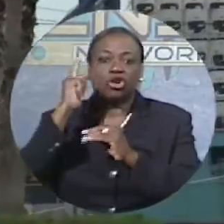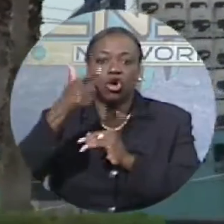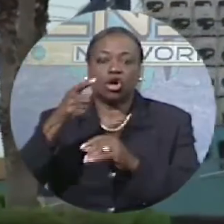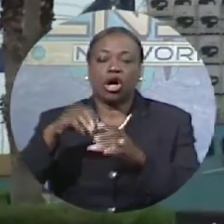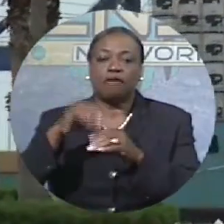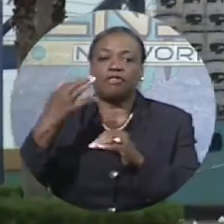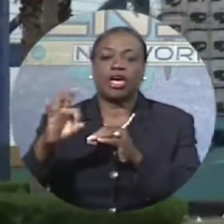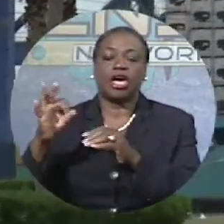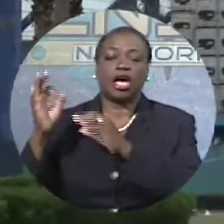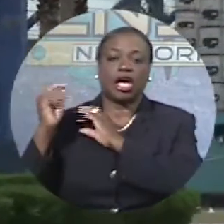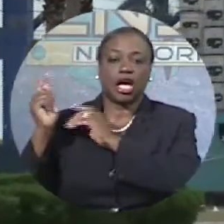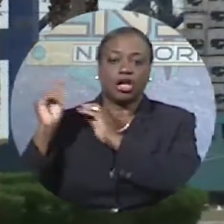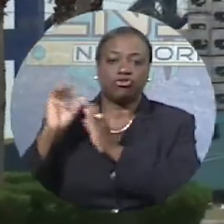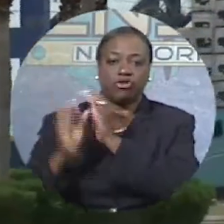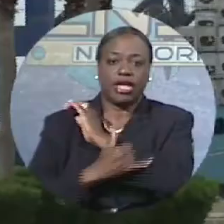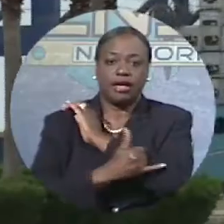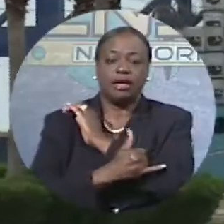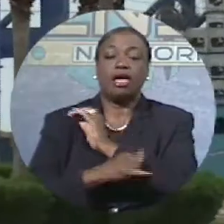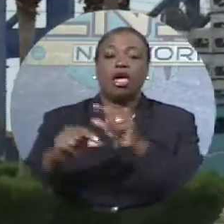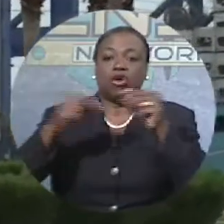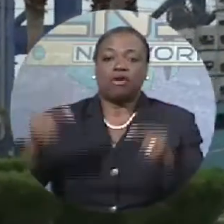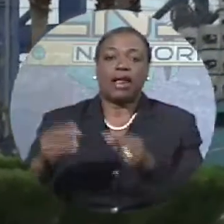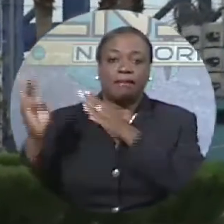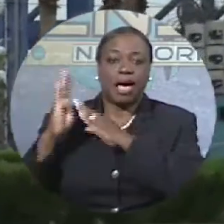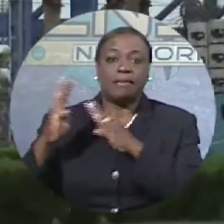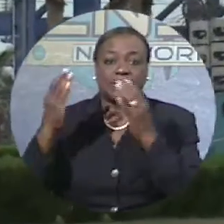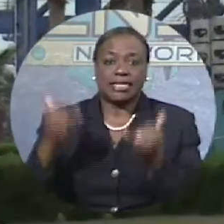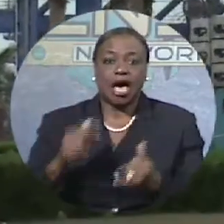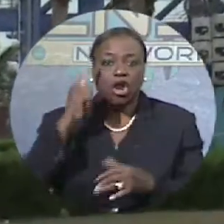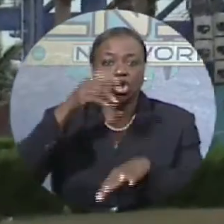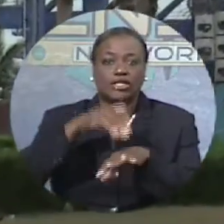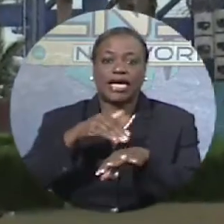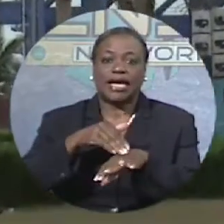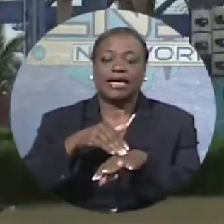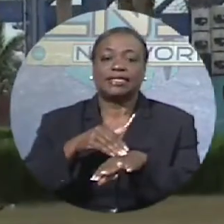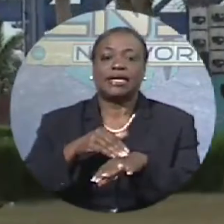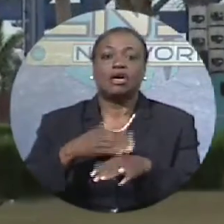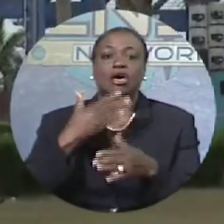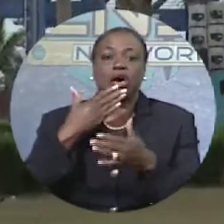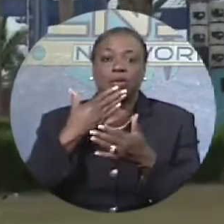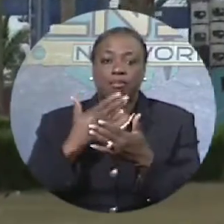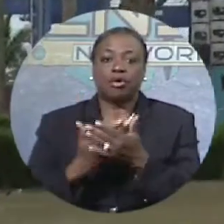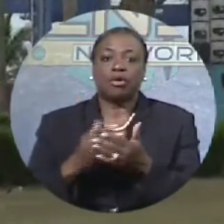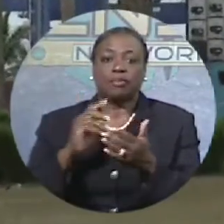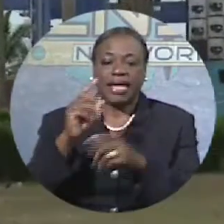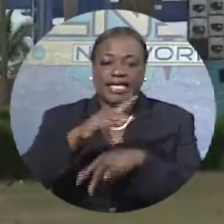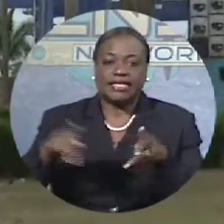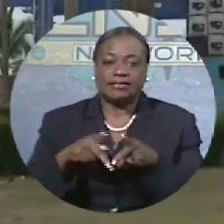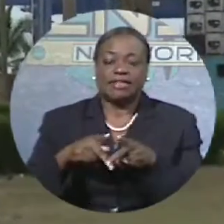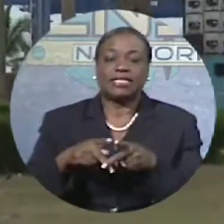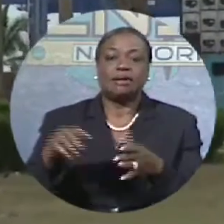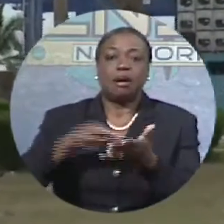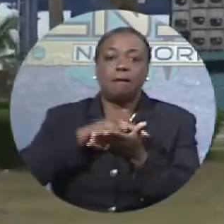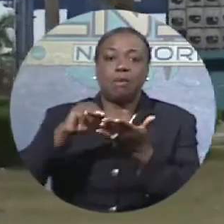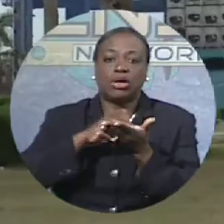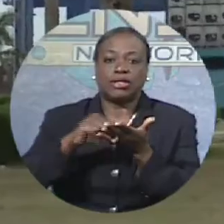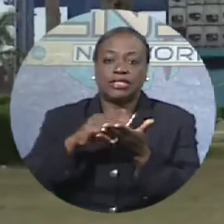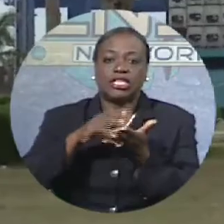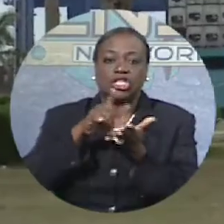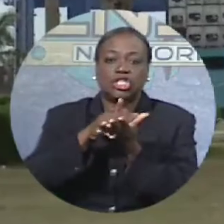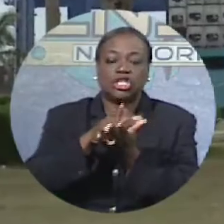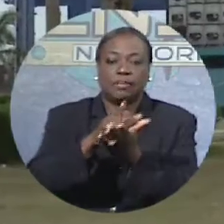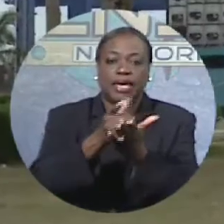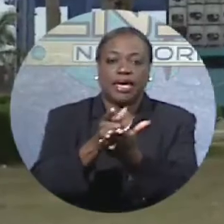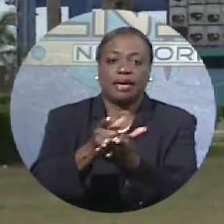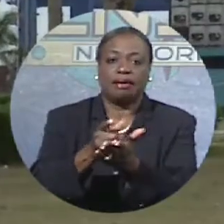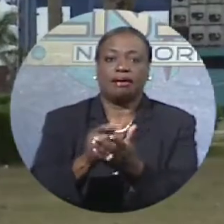being viewed as the crossroads to the region, in particular with its modern shipping sector. Prime Minister Perry Christie, while on that island this week, lauded